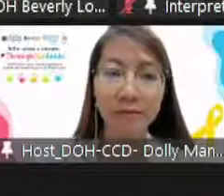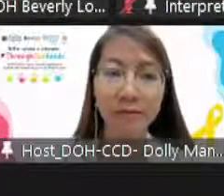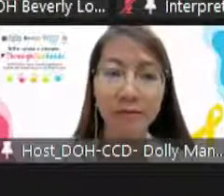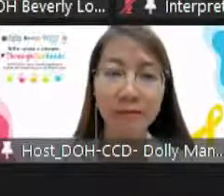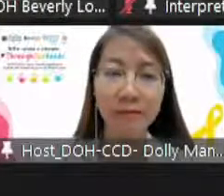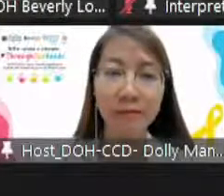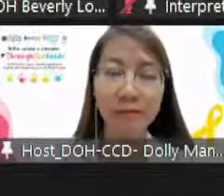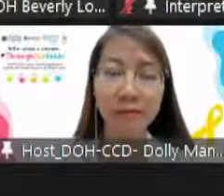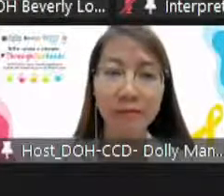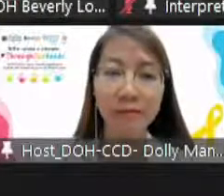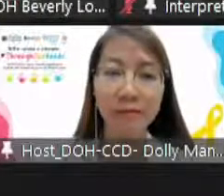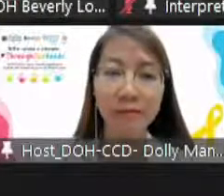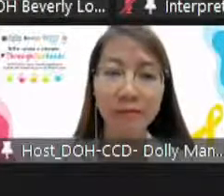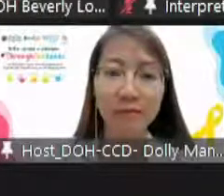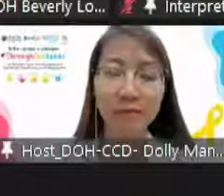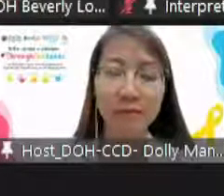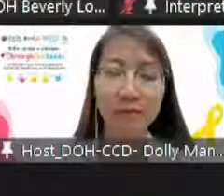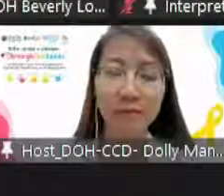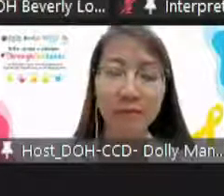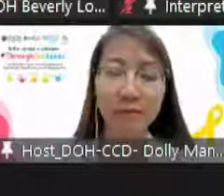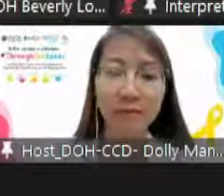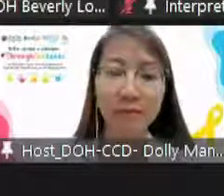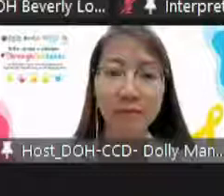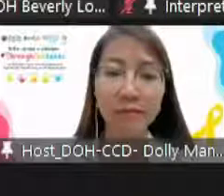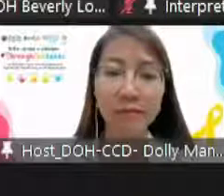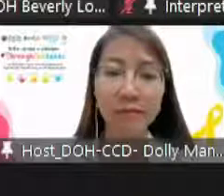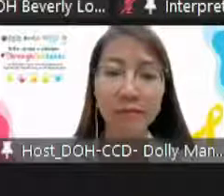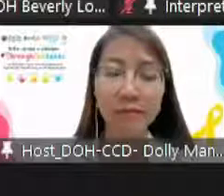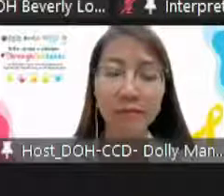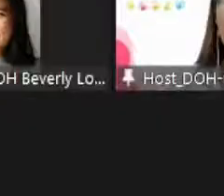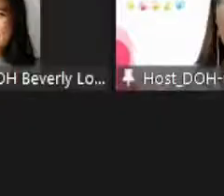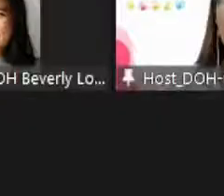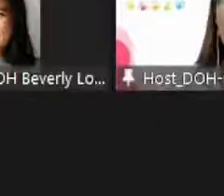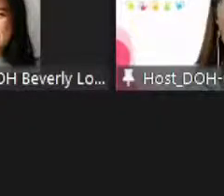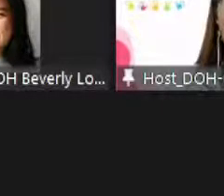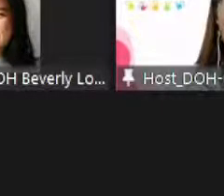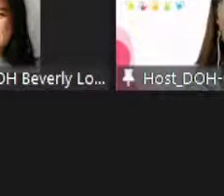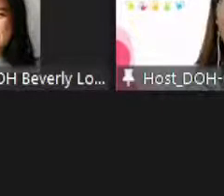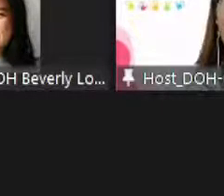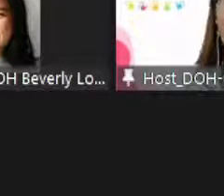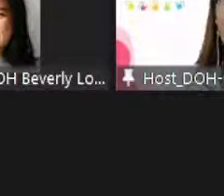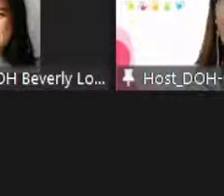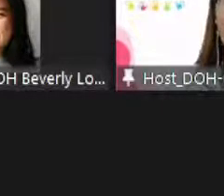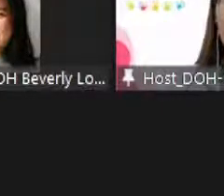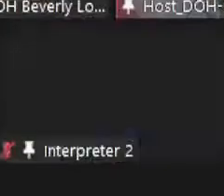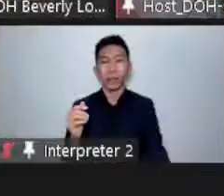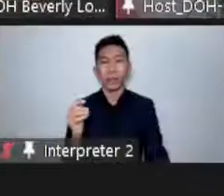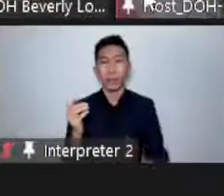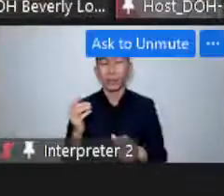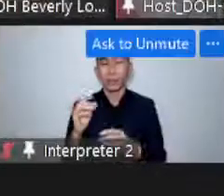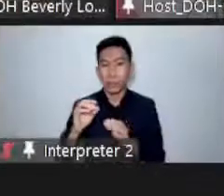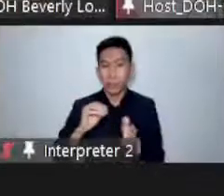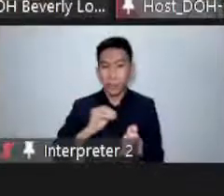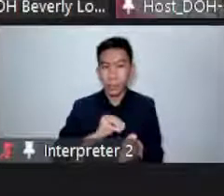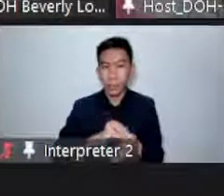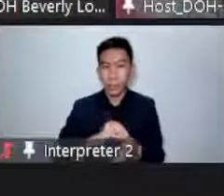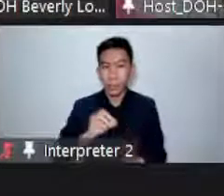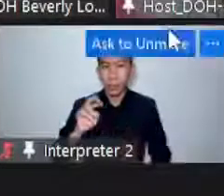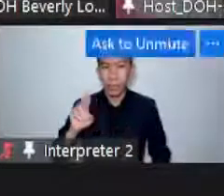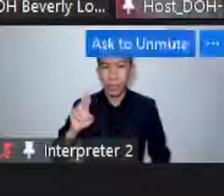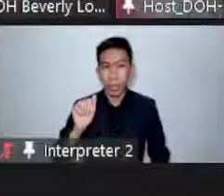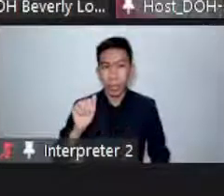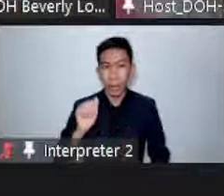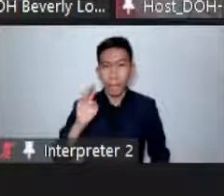So from WHO and Dr. Rabi, he committed to the direction of providing quality of